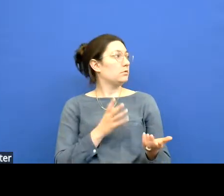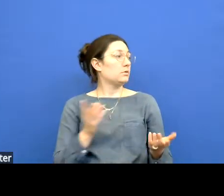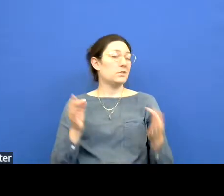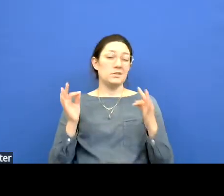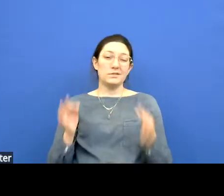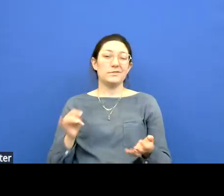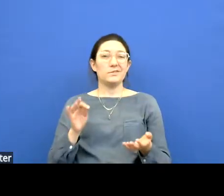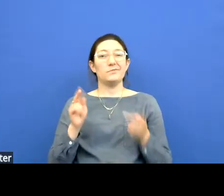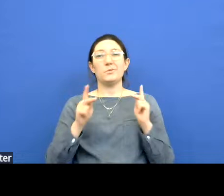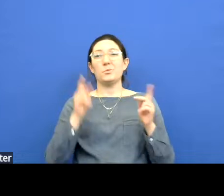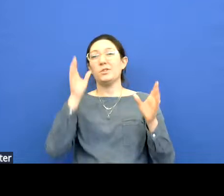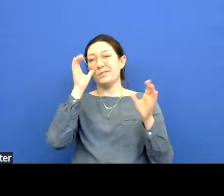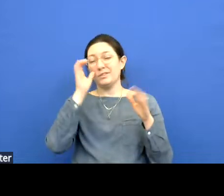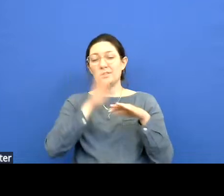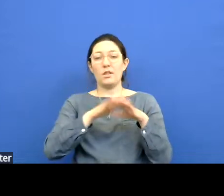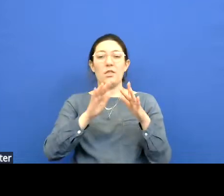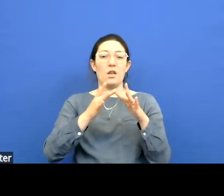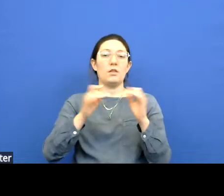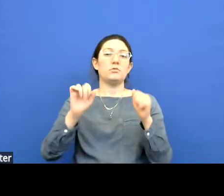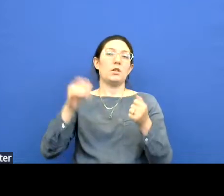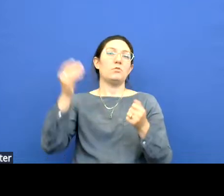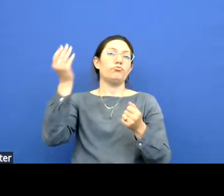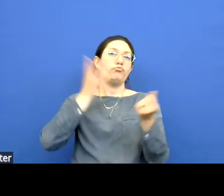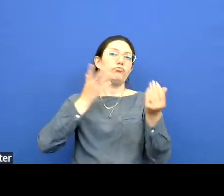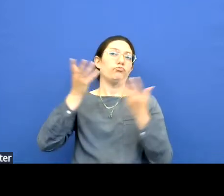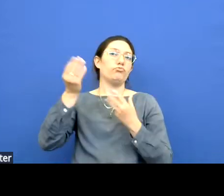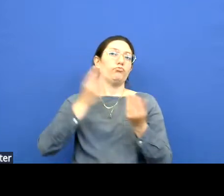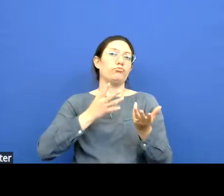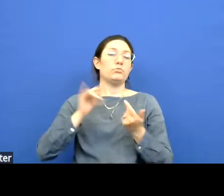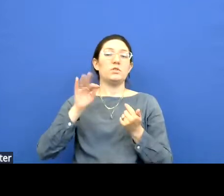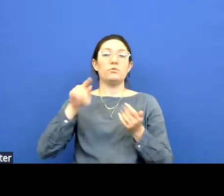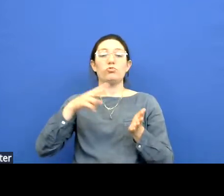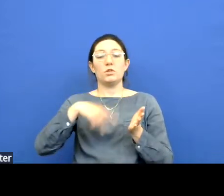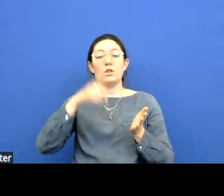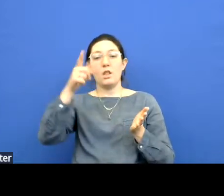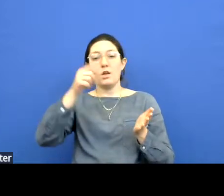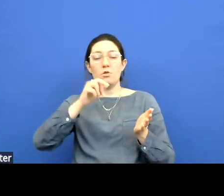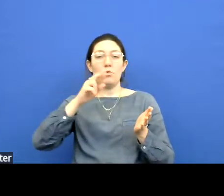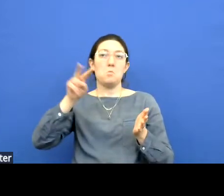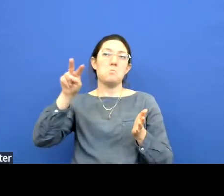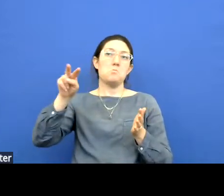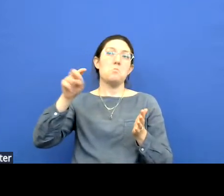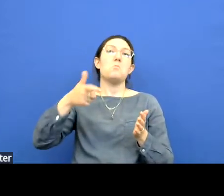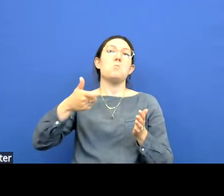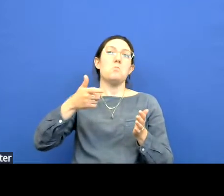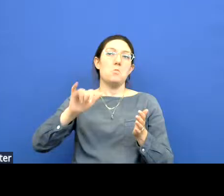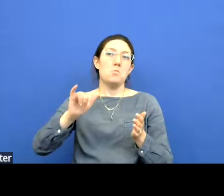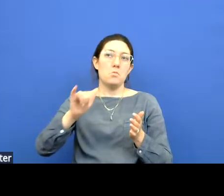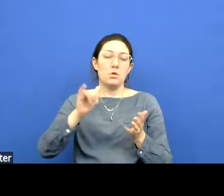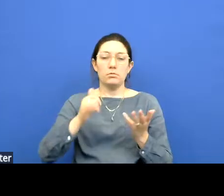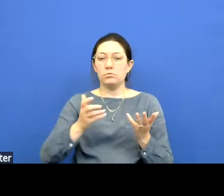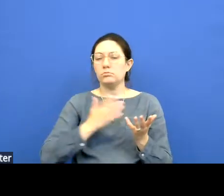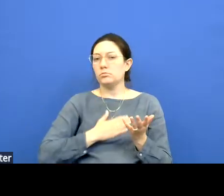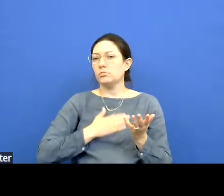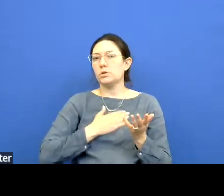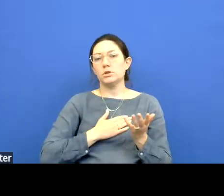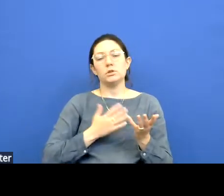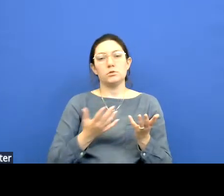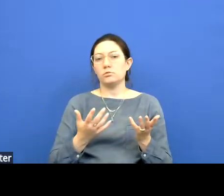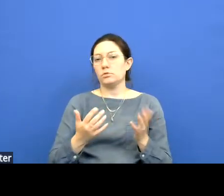anybody's listening to this, sees it, reads the minutes later, wants to provide input, by all means, send an email